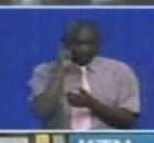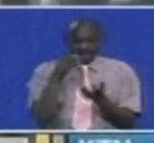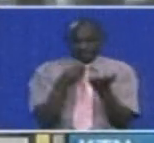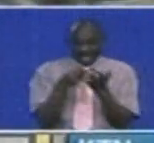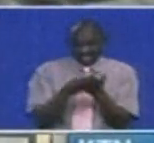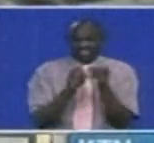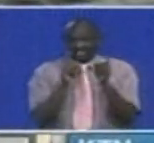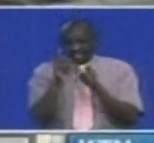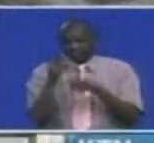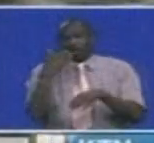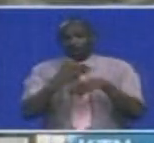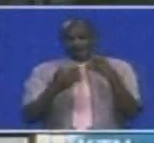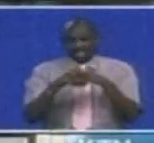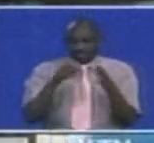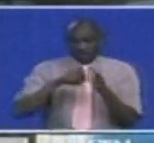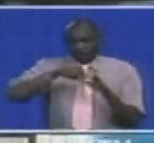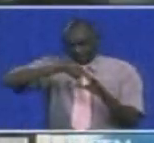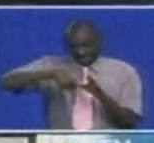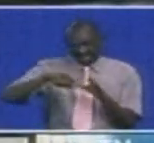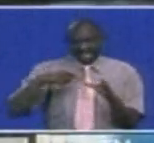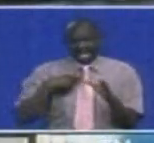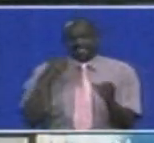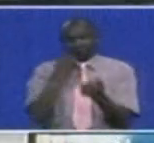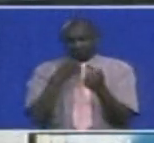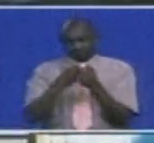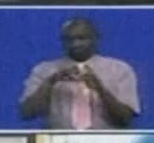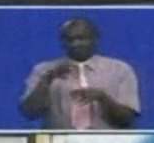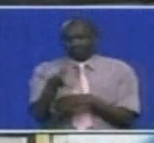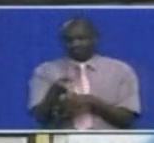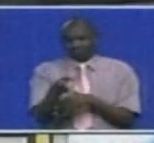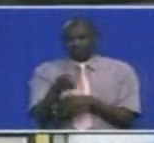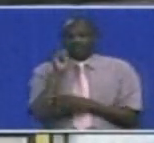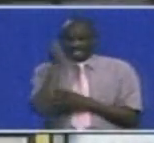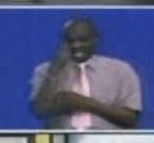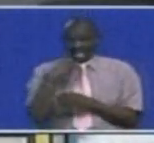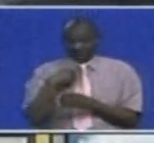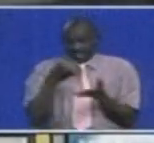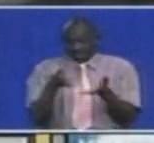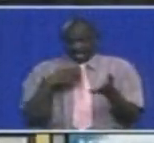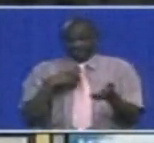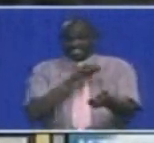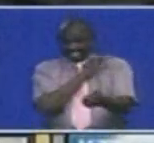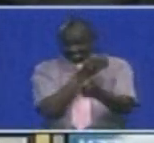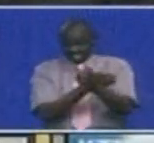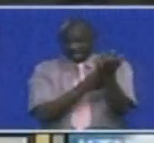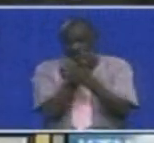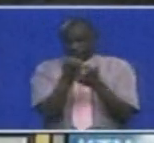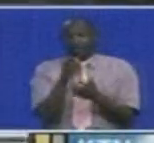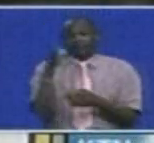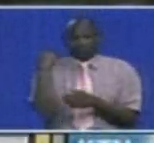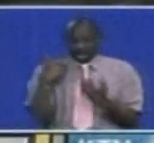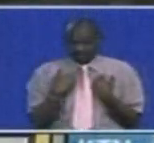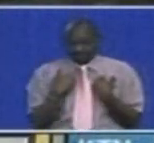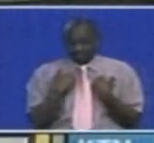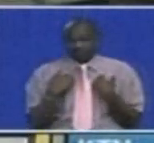transport, construction, mining and quarrying activities. Kenya's rebasing follows Nigeria's recalculation of its economic output, making